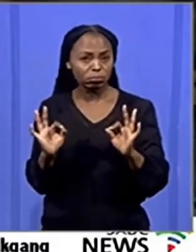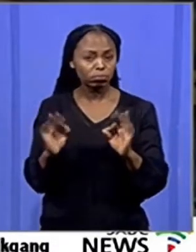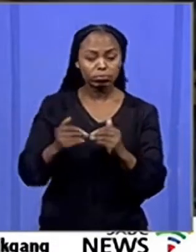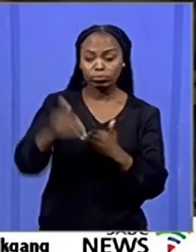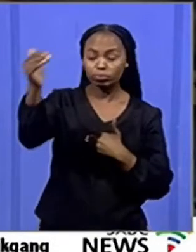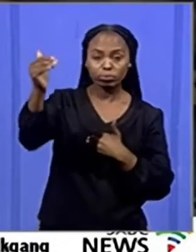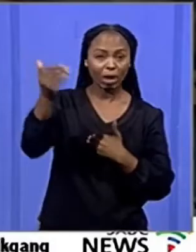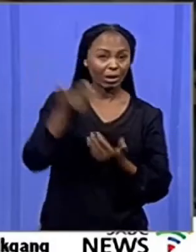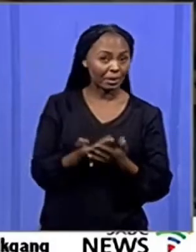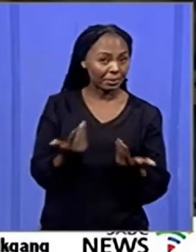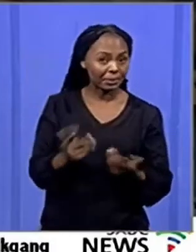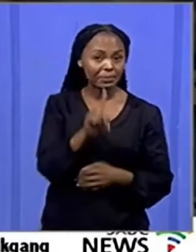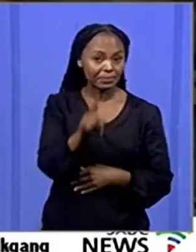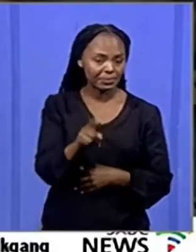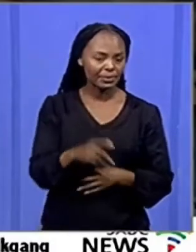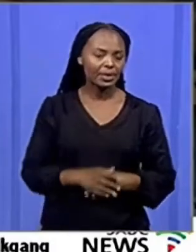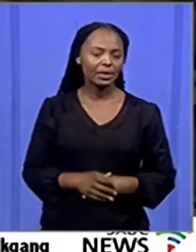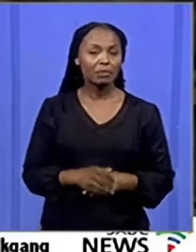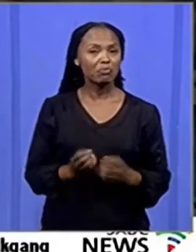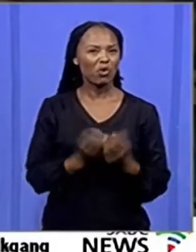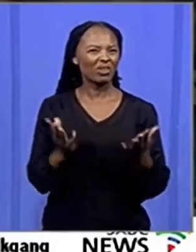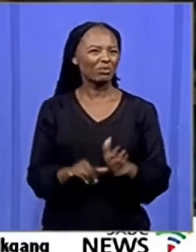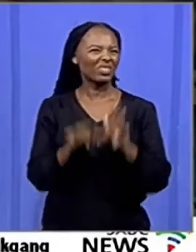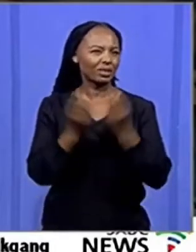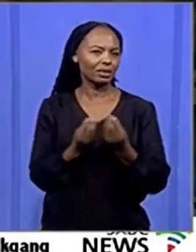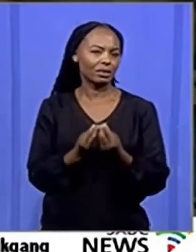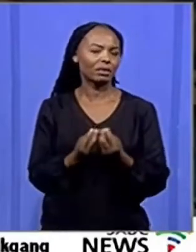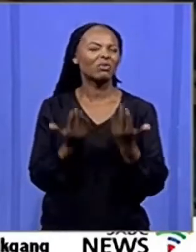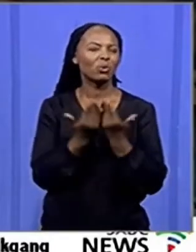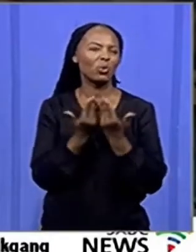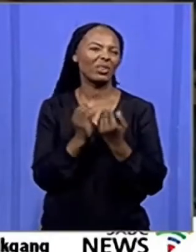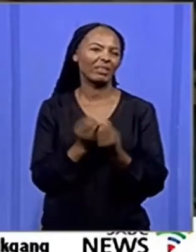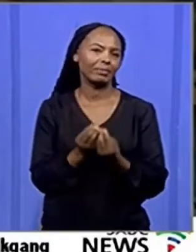Janawari fihlela e be fela haholoholo ntho tsa sekolo tsa bana ba sekolo.